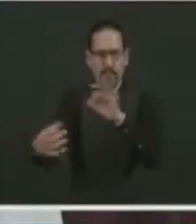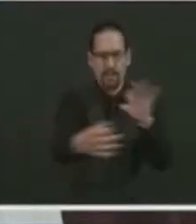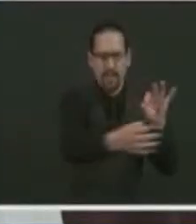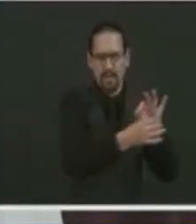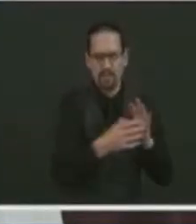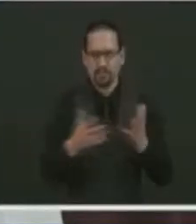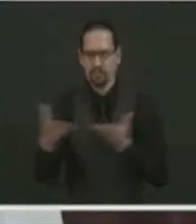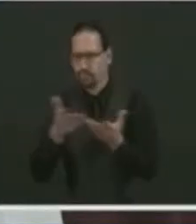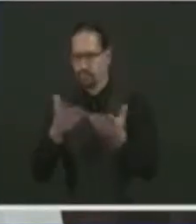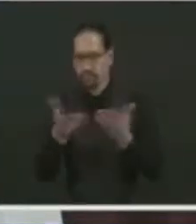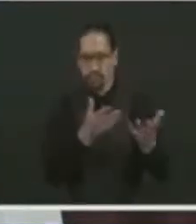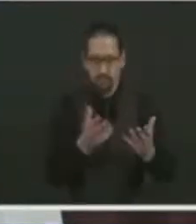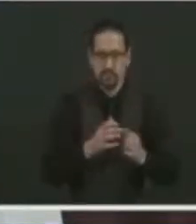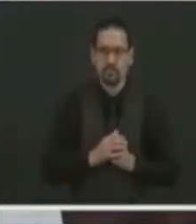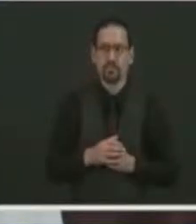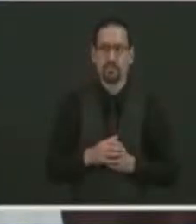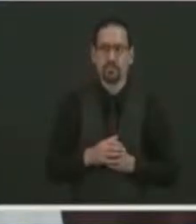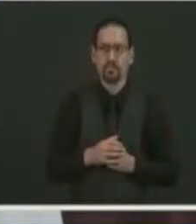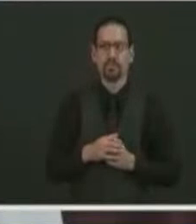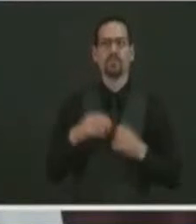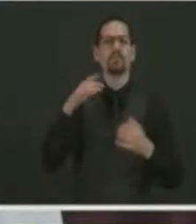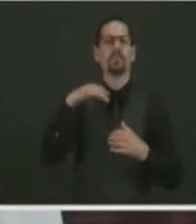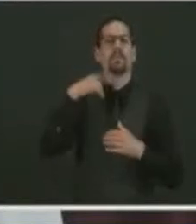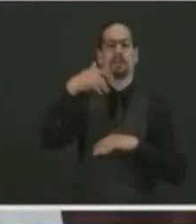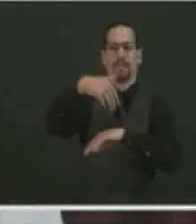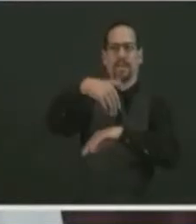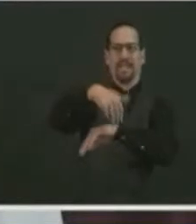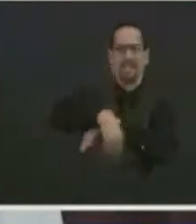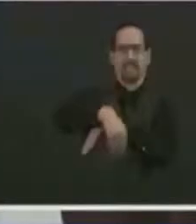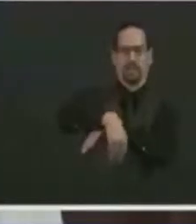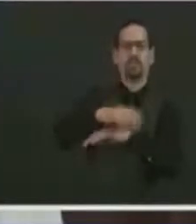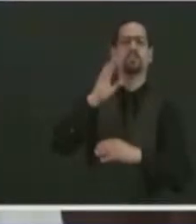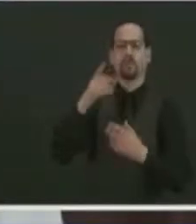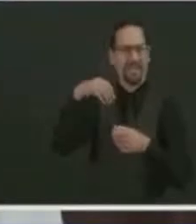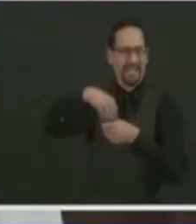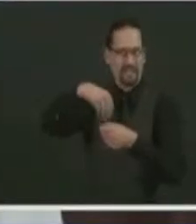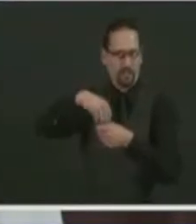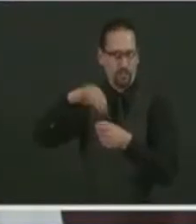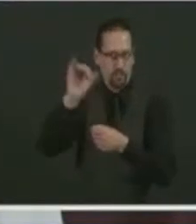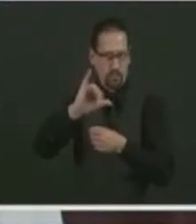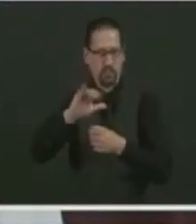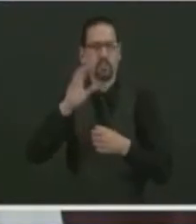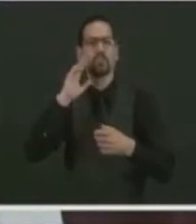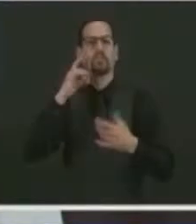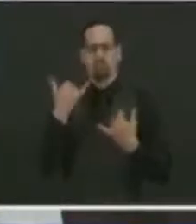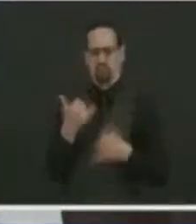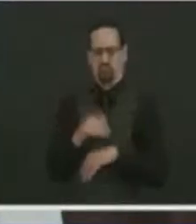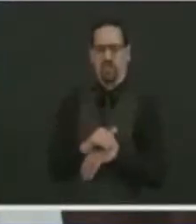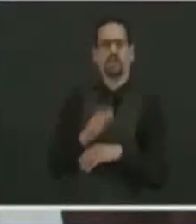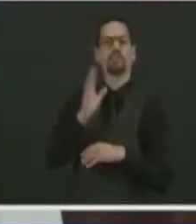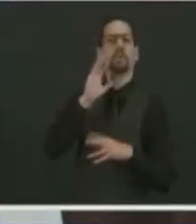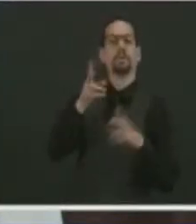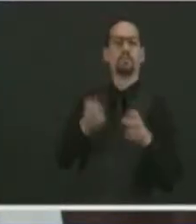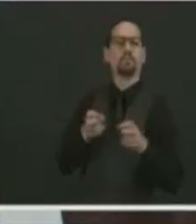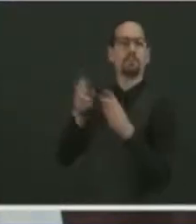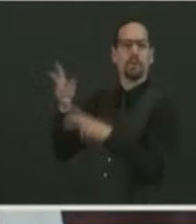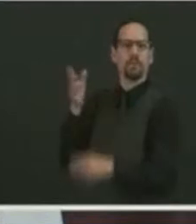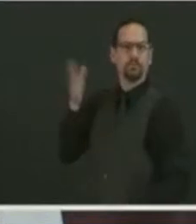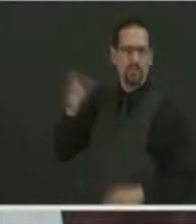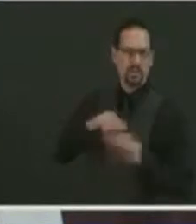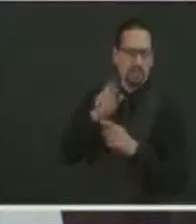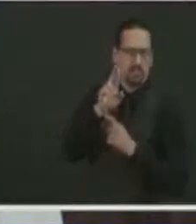posted online. And I'll be addressing indoor dining tomorrow. And salons